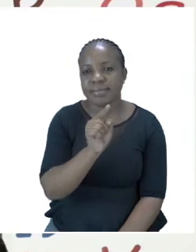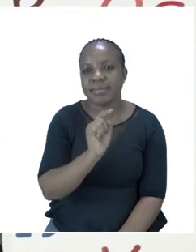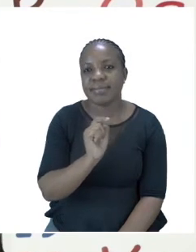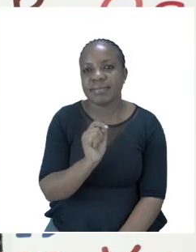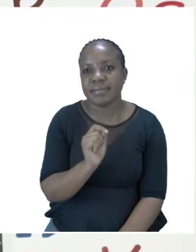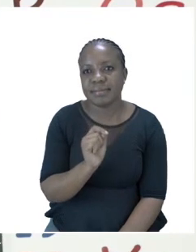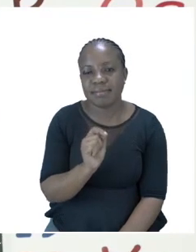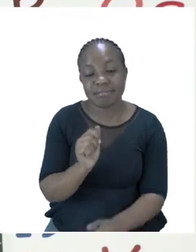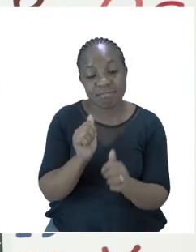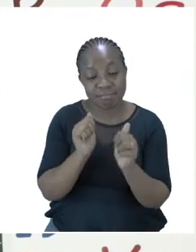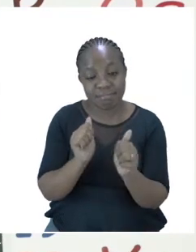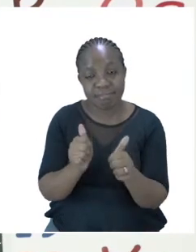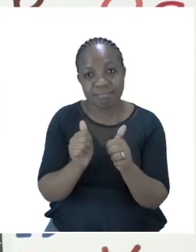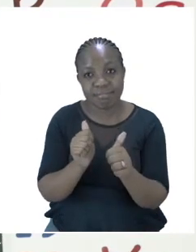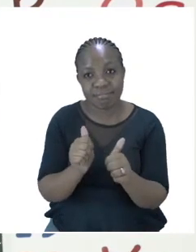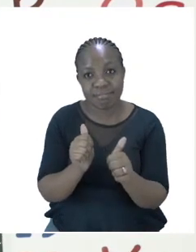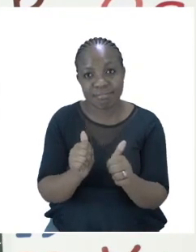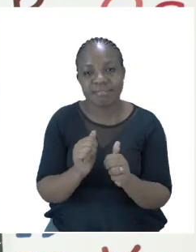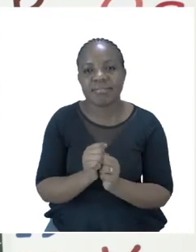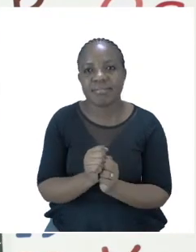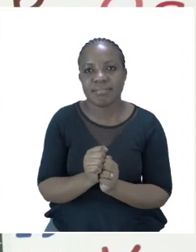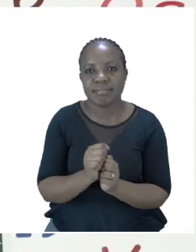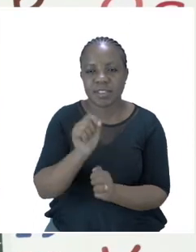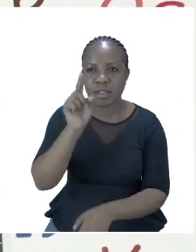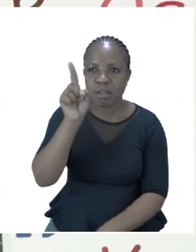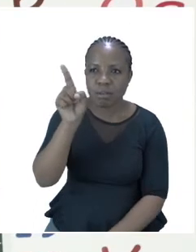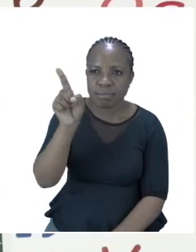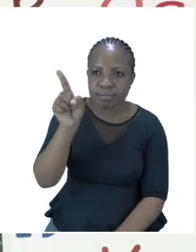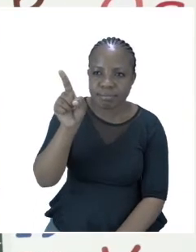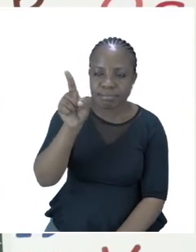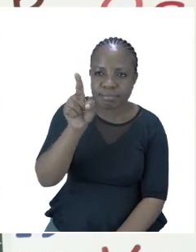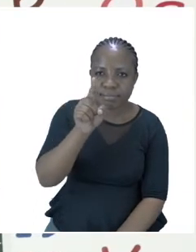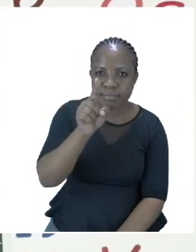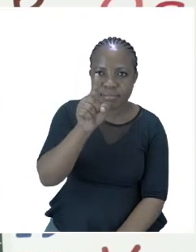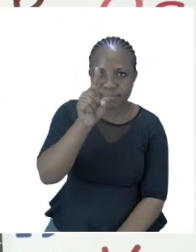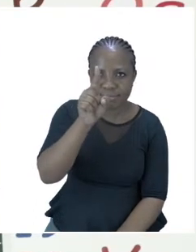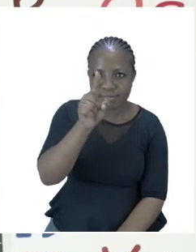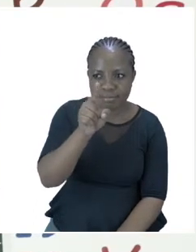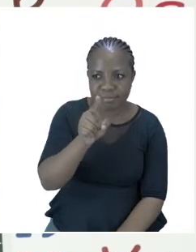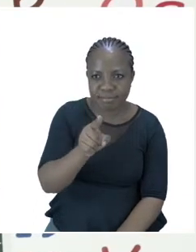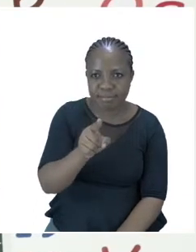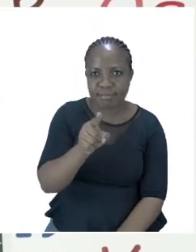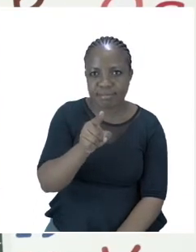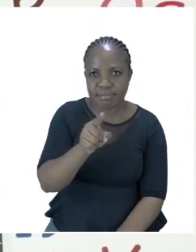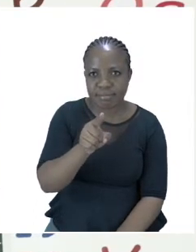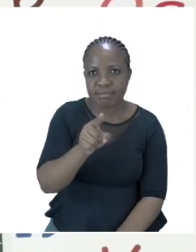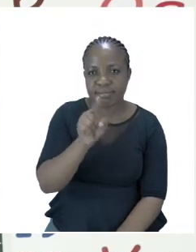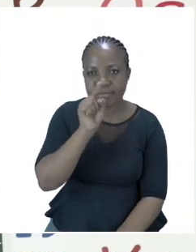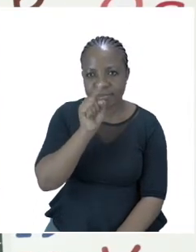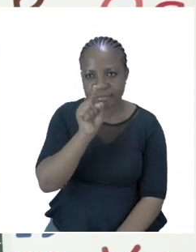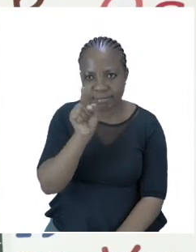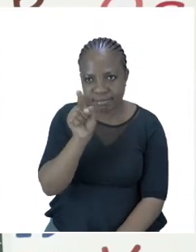good. Remember, the arm does not go behind the F. If it goes behind the F, it